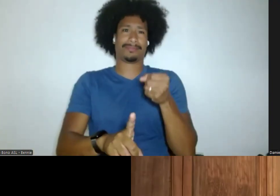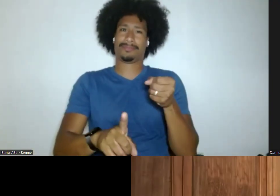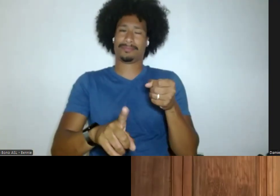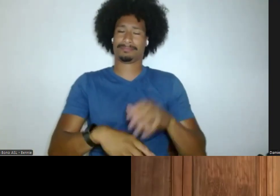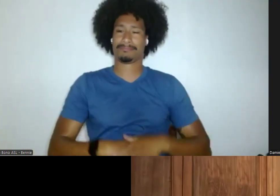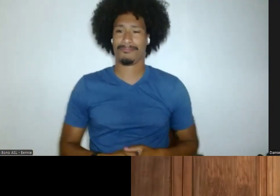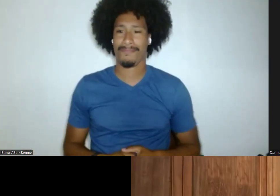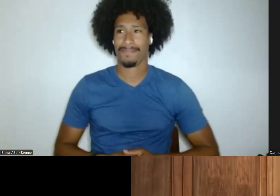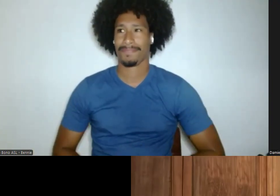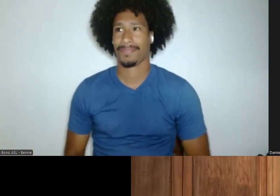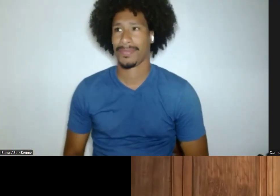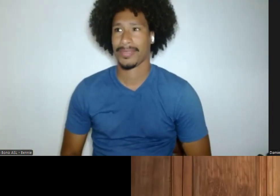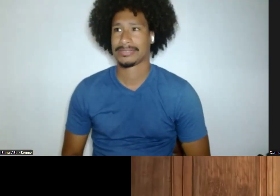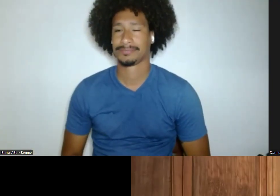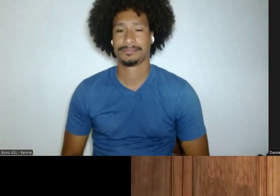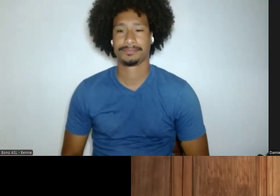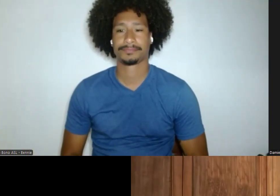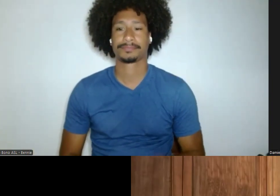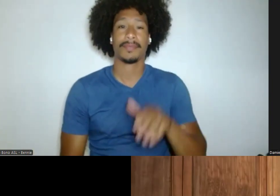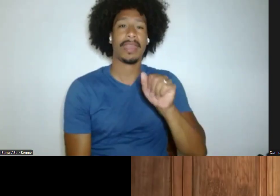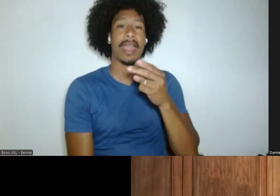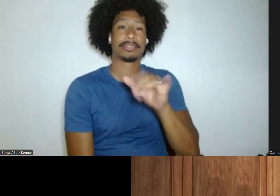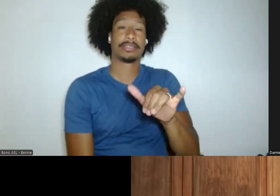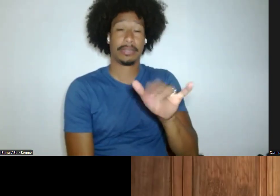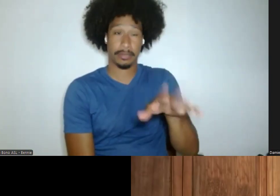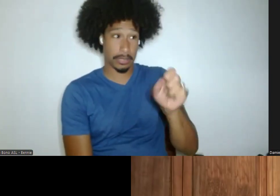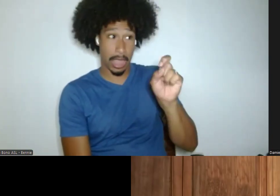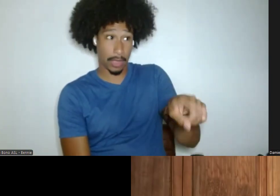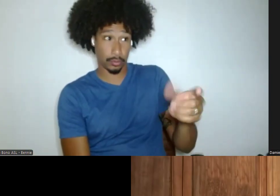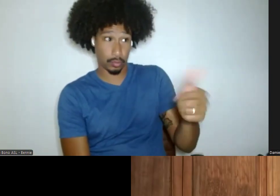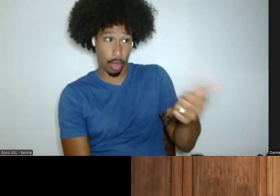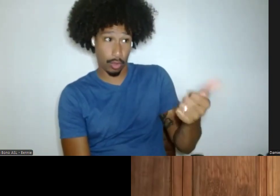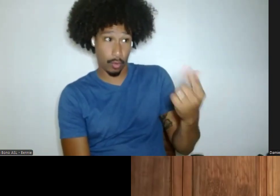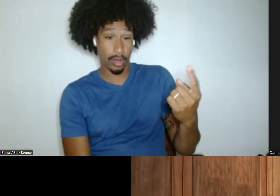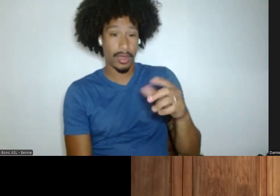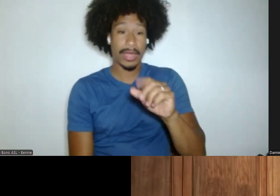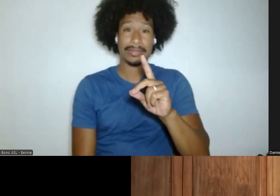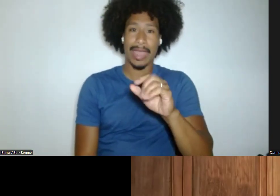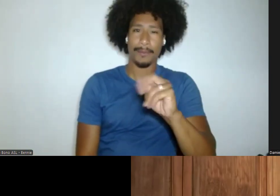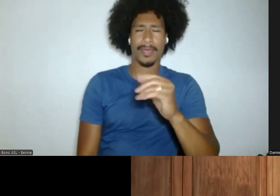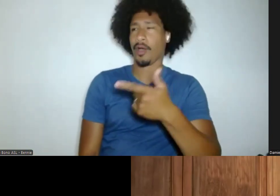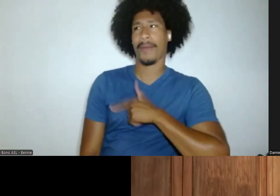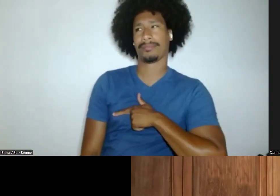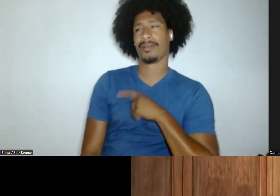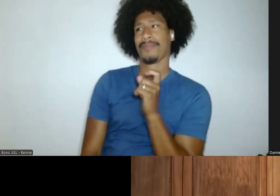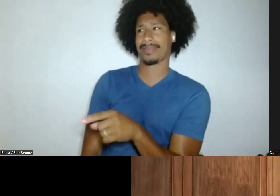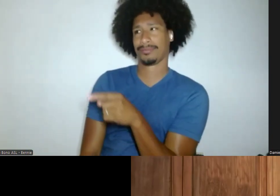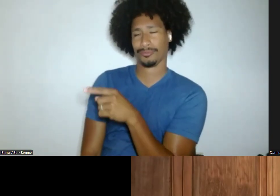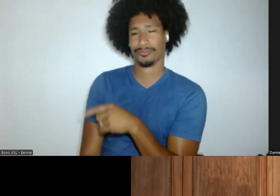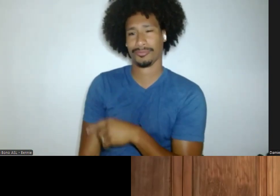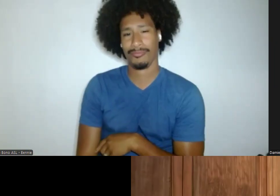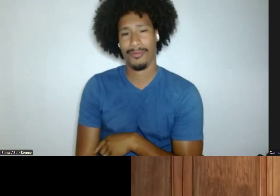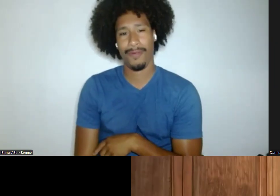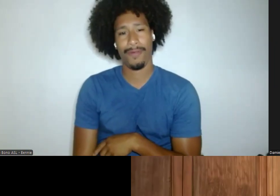All right. Do you want me to ask you another question? I've got some. I was gonna ask you one. All right.